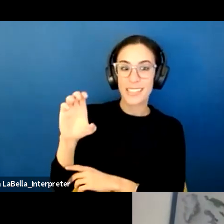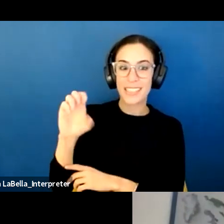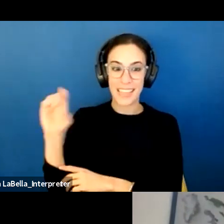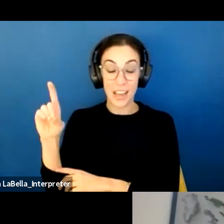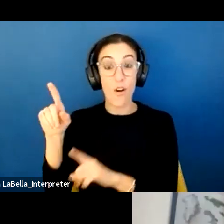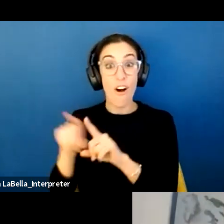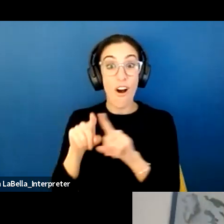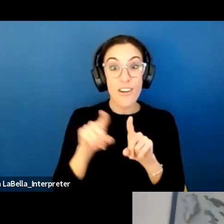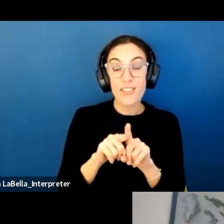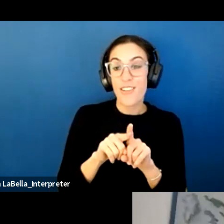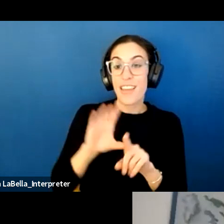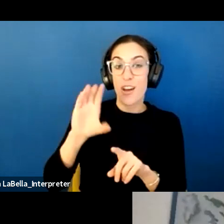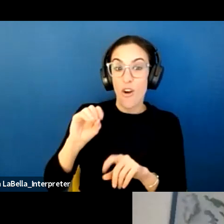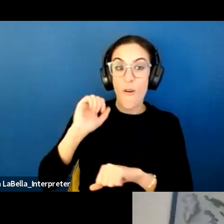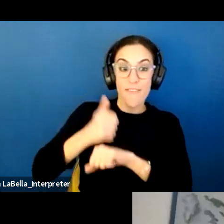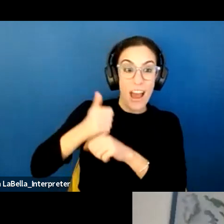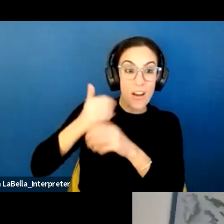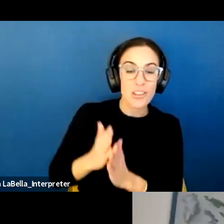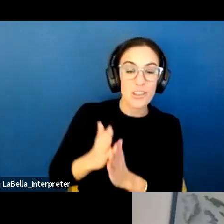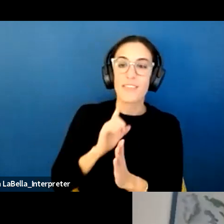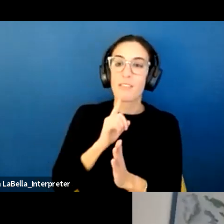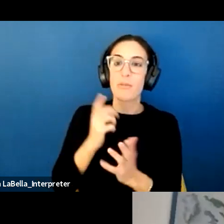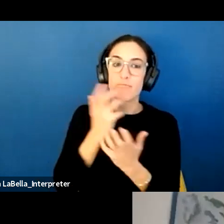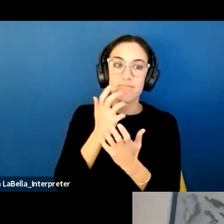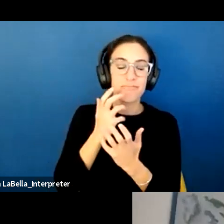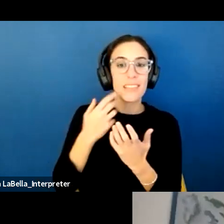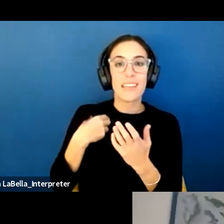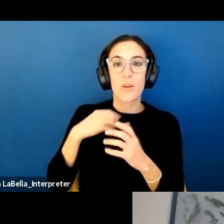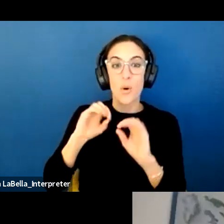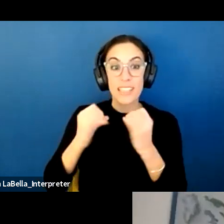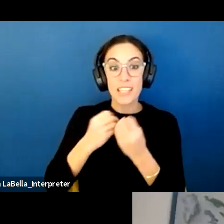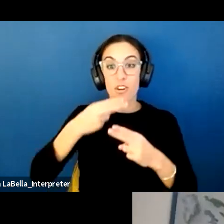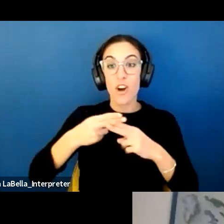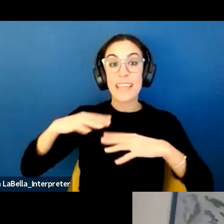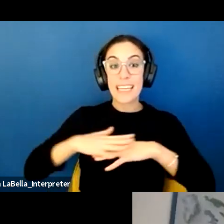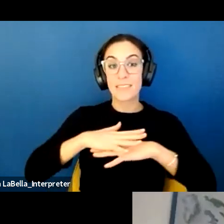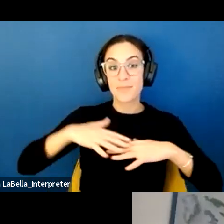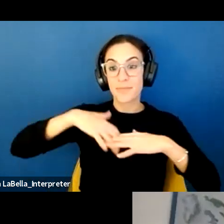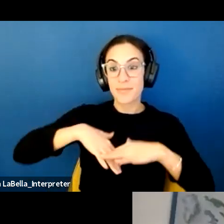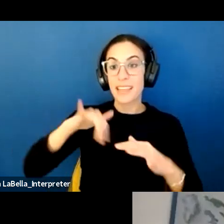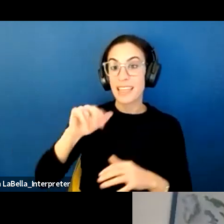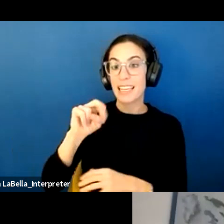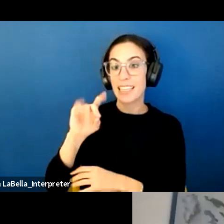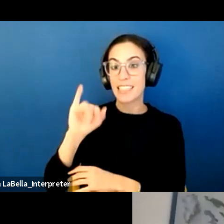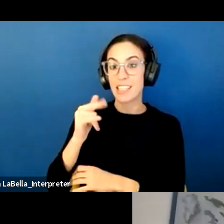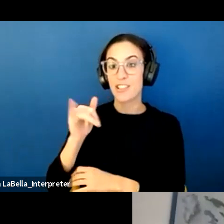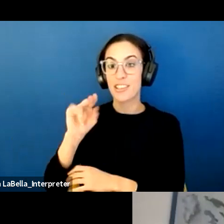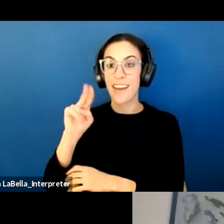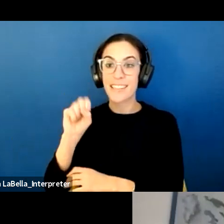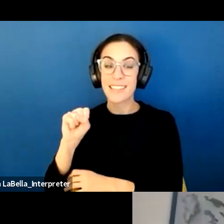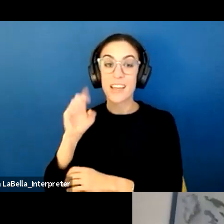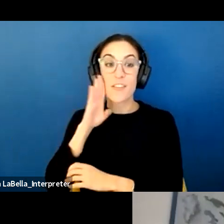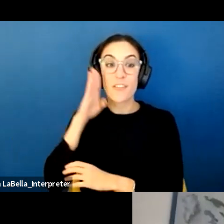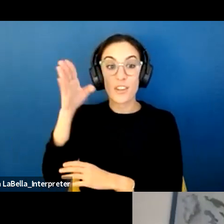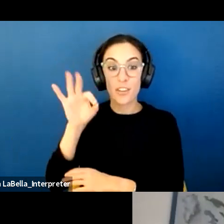of a really important organization called the Indigenous Futures Institute. Check it out. I'll throw some of this stuff in the